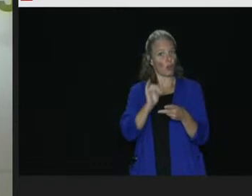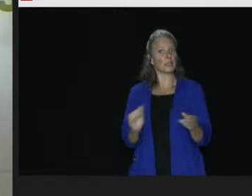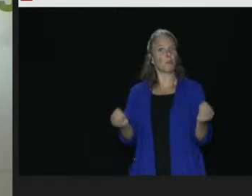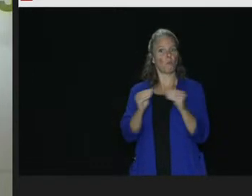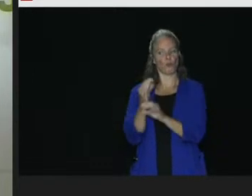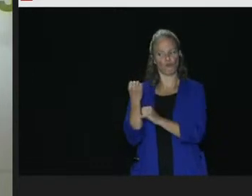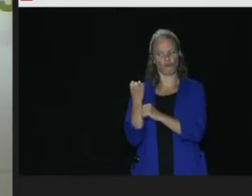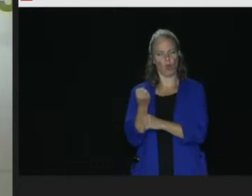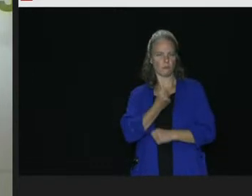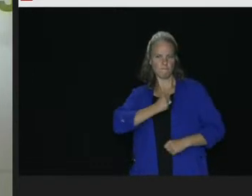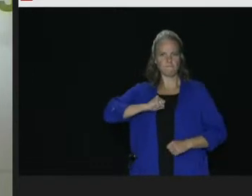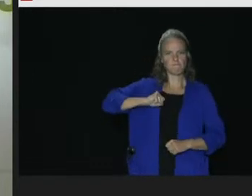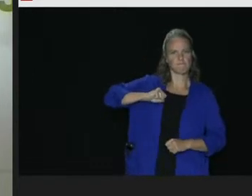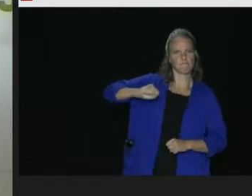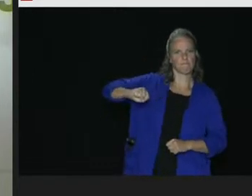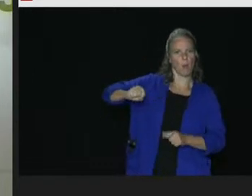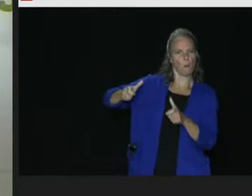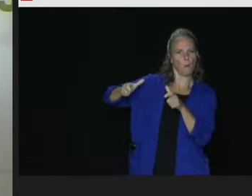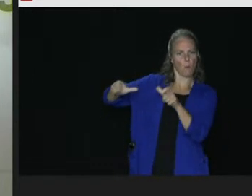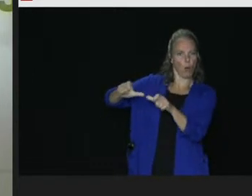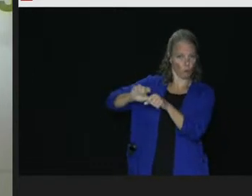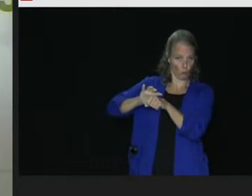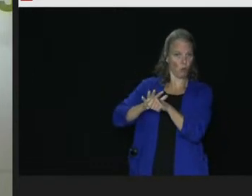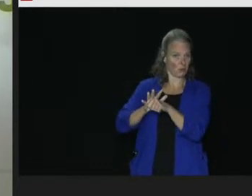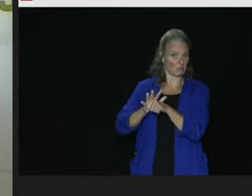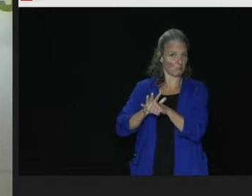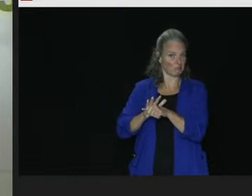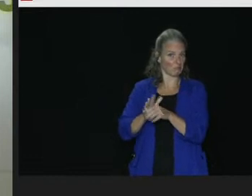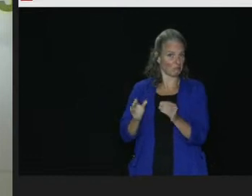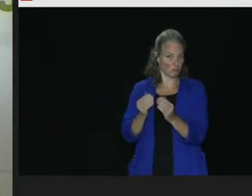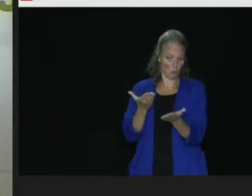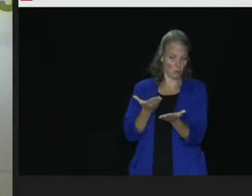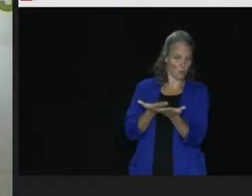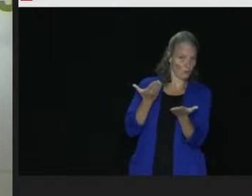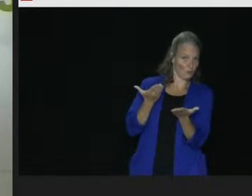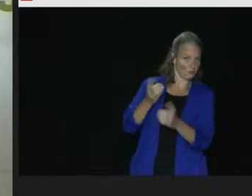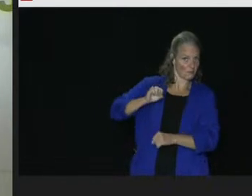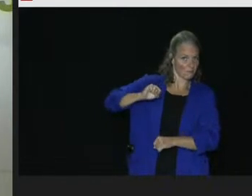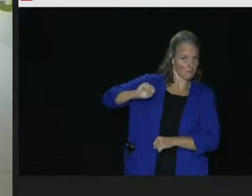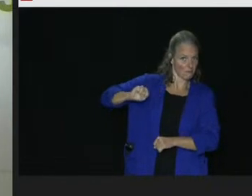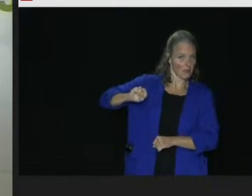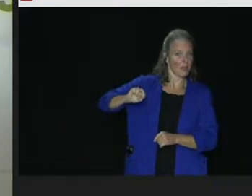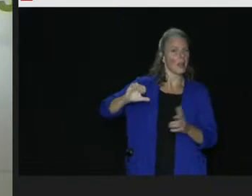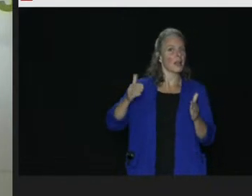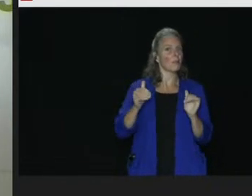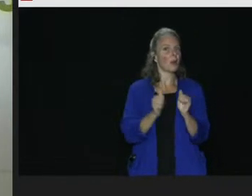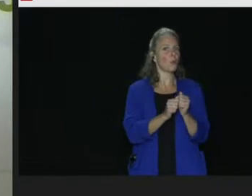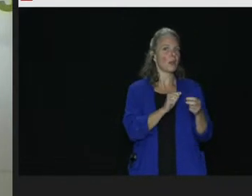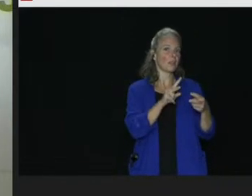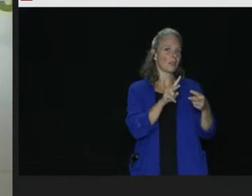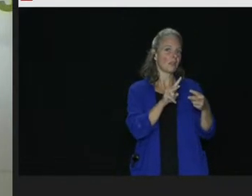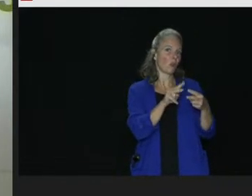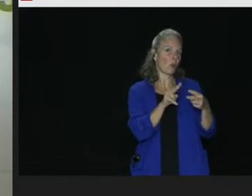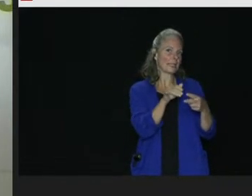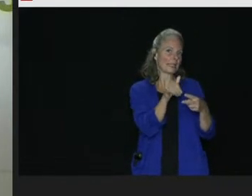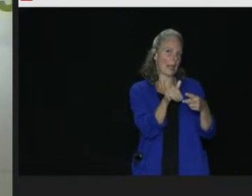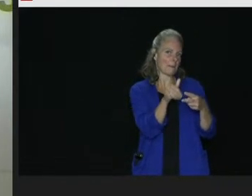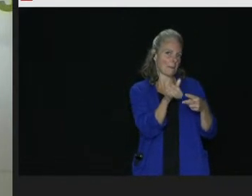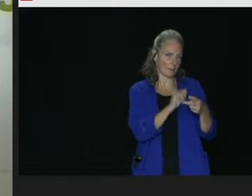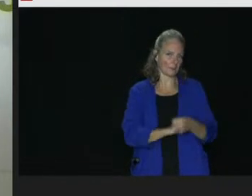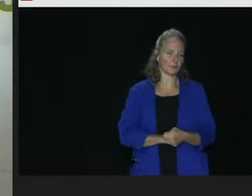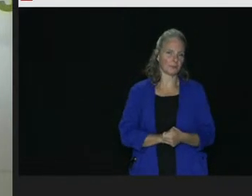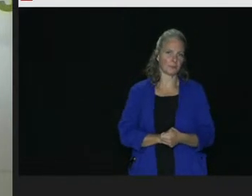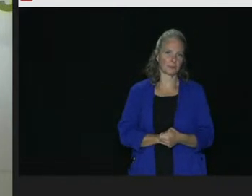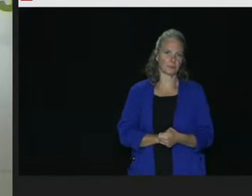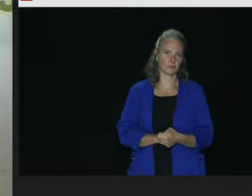better vaccine effectiveness than maybe even the homologous 2-dose AstraZeneca